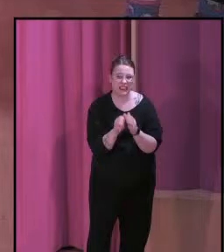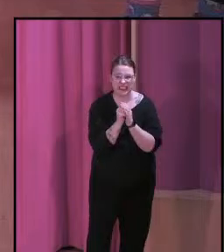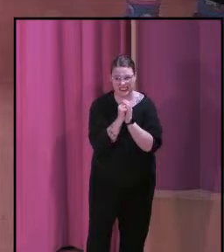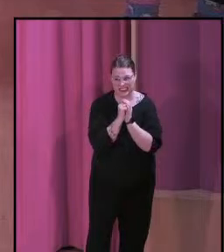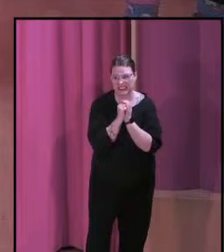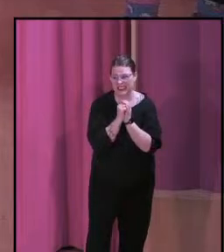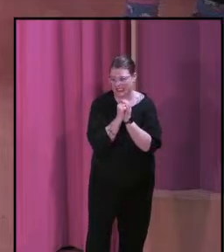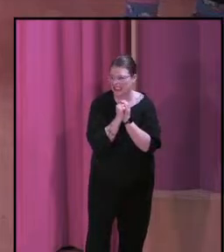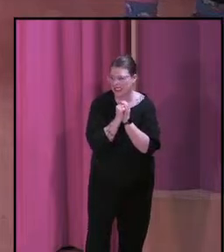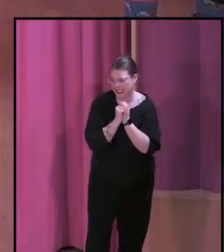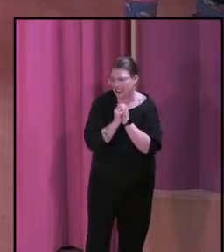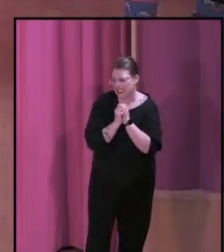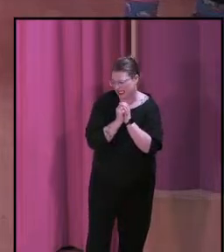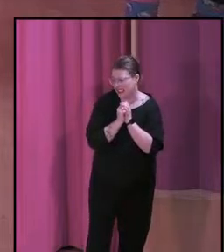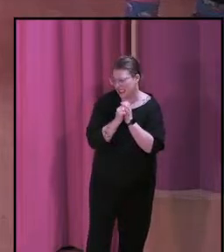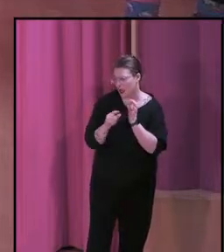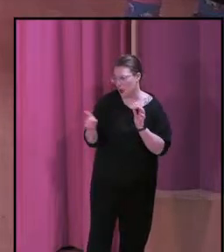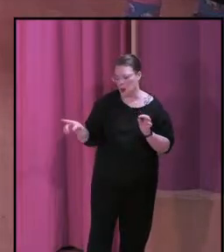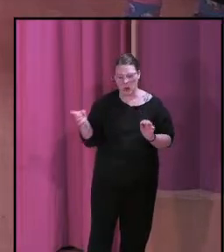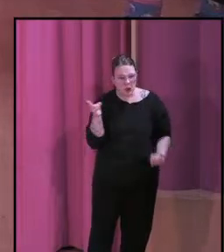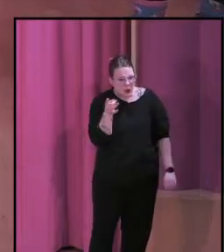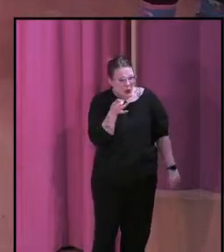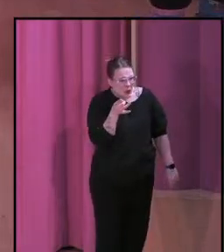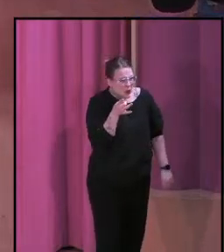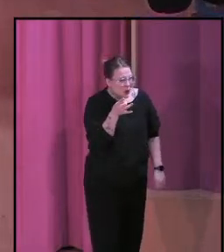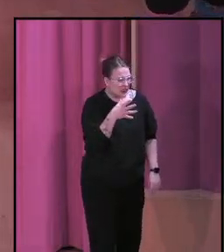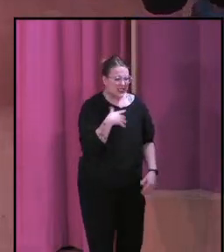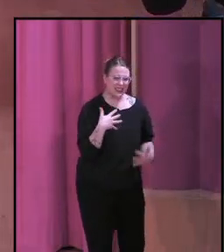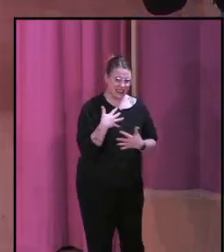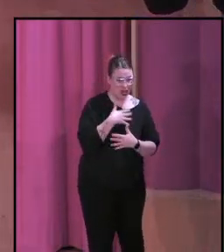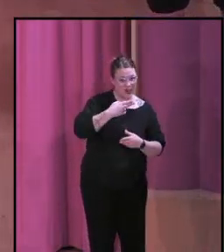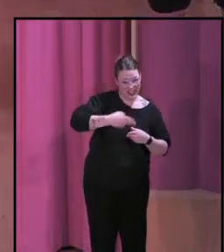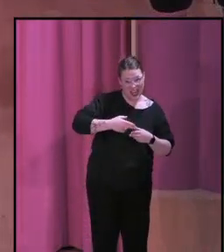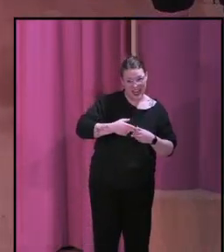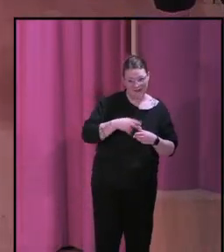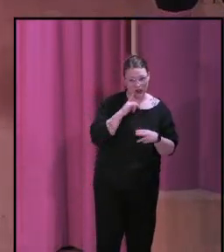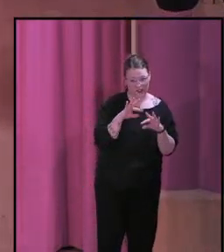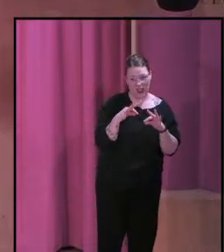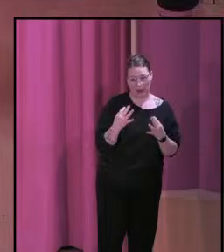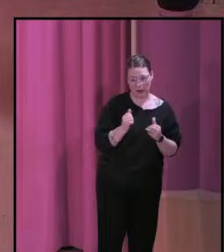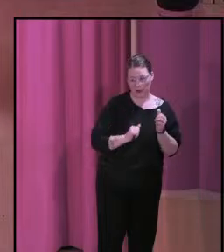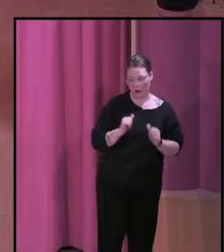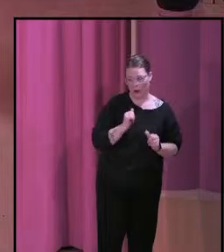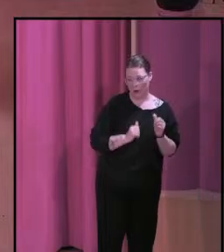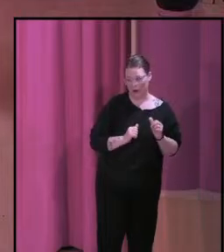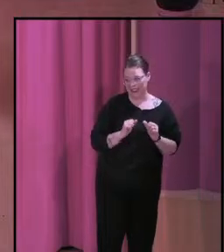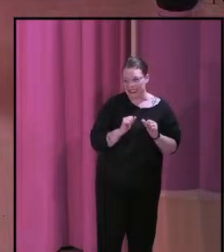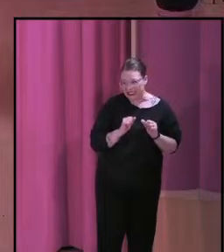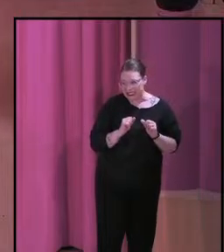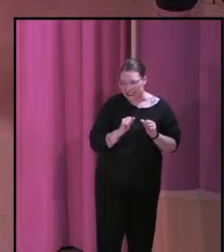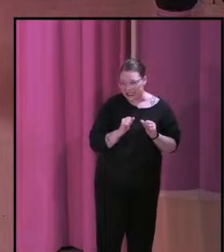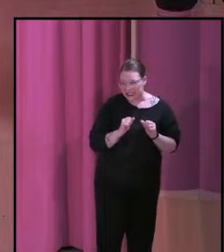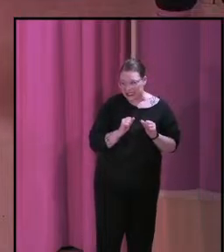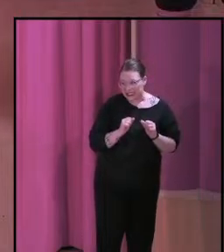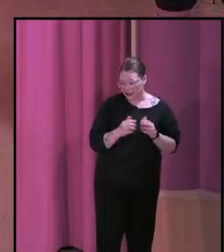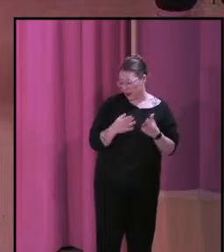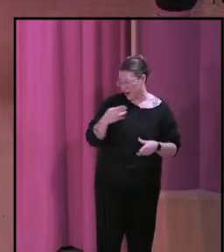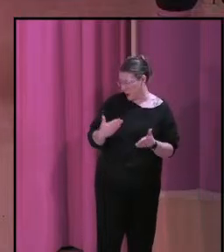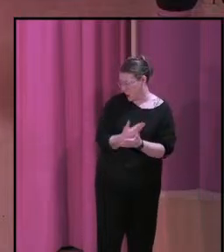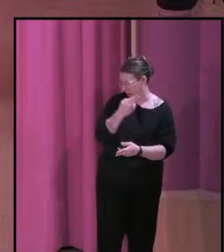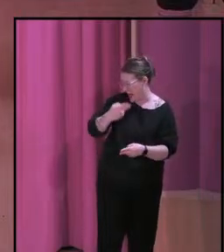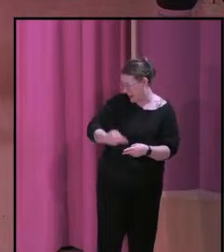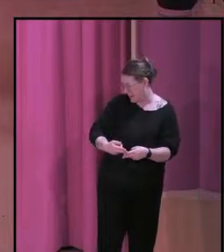I know. Maybe it's not the best name for a yo-yo in a family show. Do you think you should have a different name?